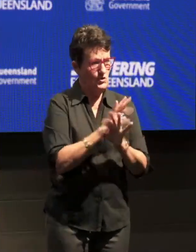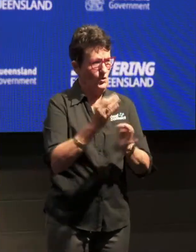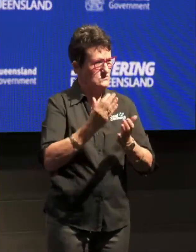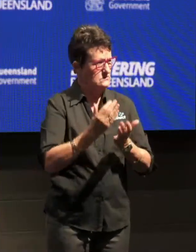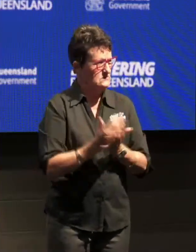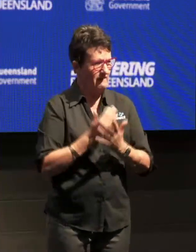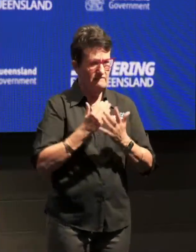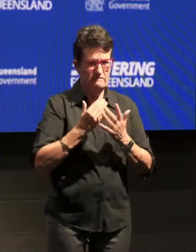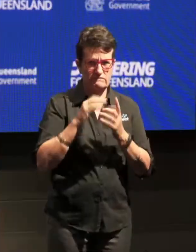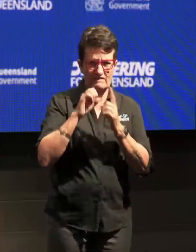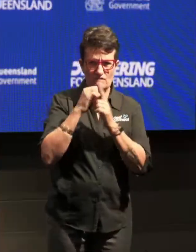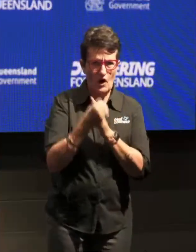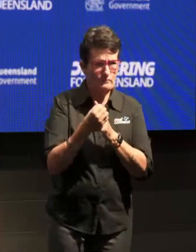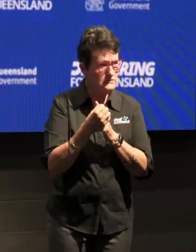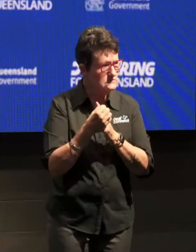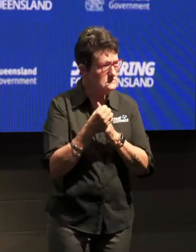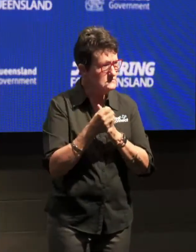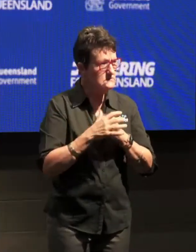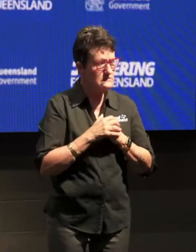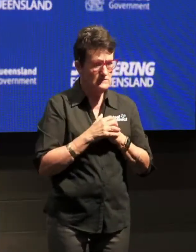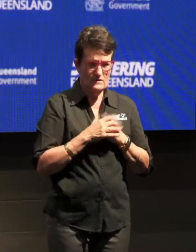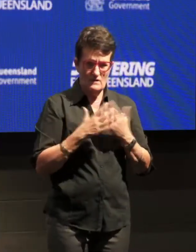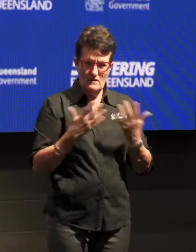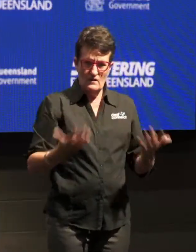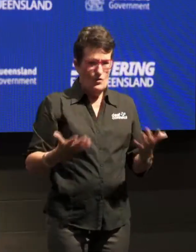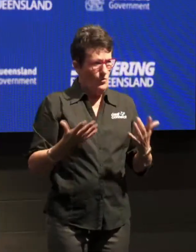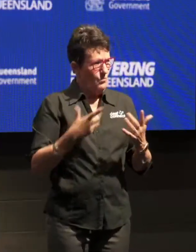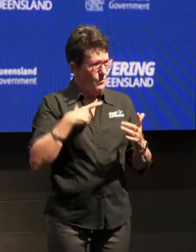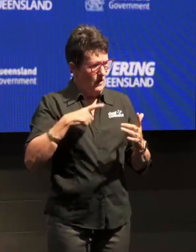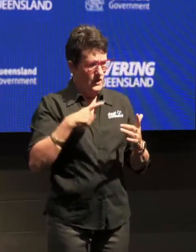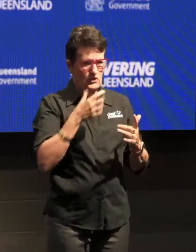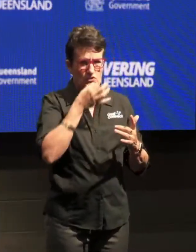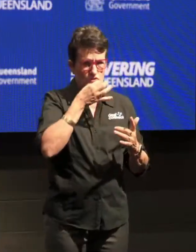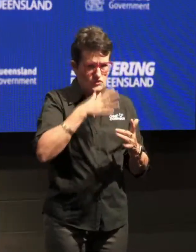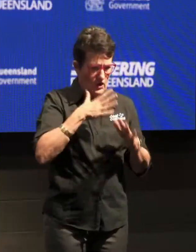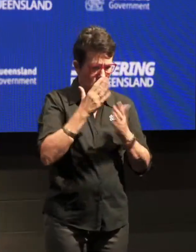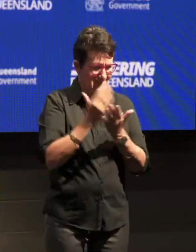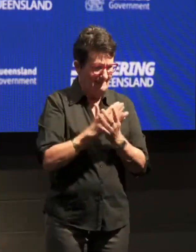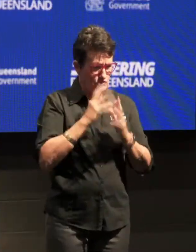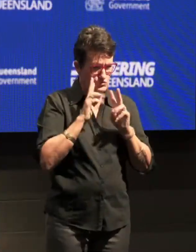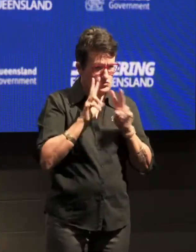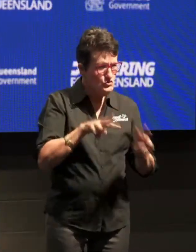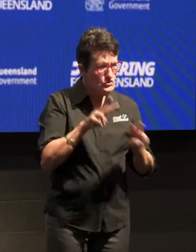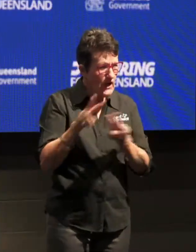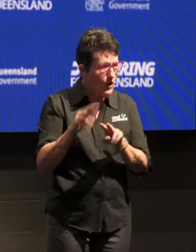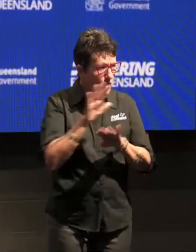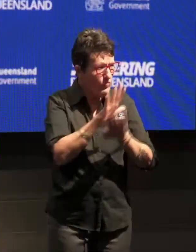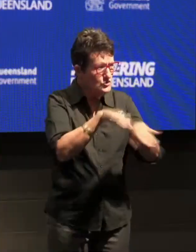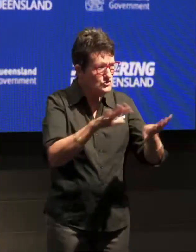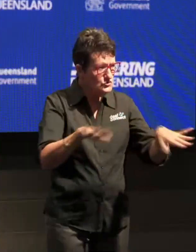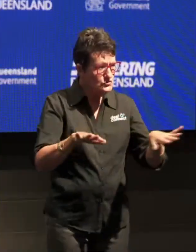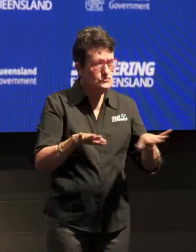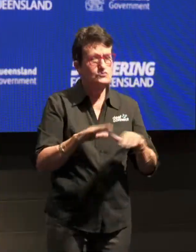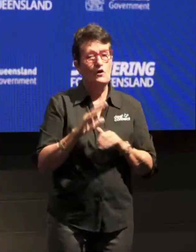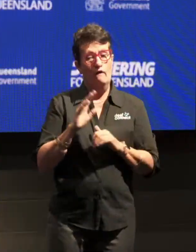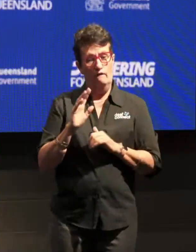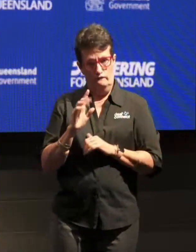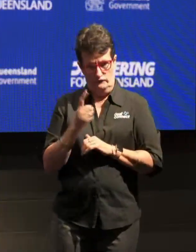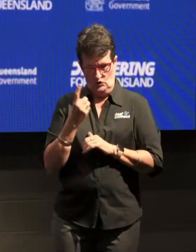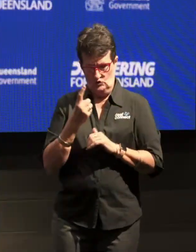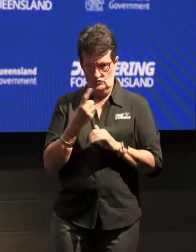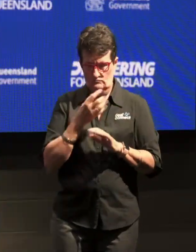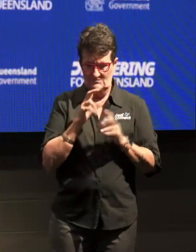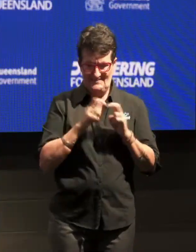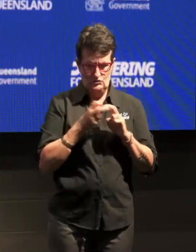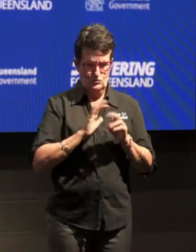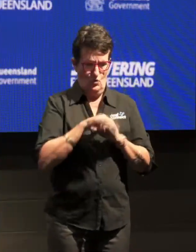physical or sexual harm. Can you tell us how long it's taking child safety officers to check on them? Well, first I just want to address the issue of child